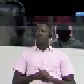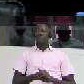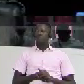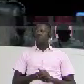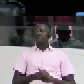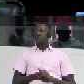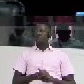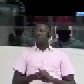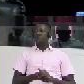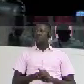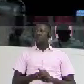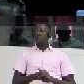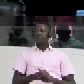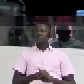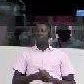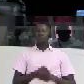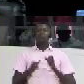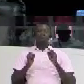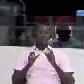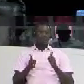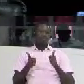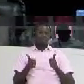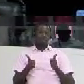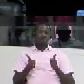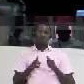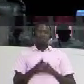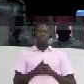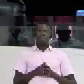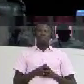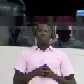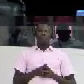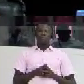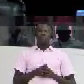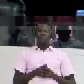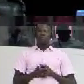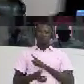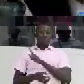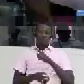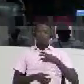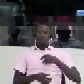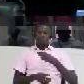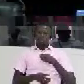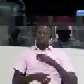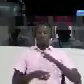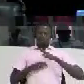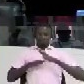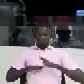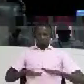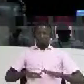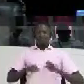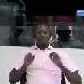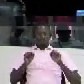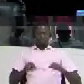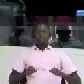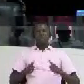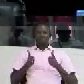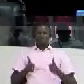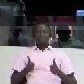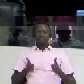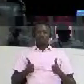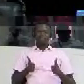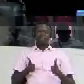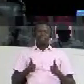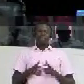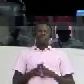commencé sa seede gi ke baax na It's good. We want you to be as comfortable as possible. dañ bëgg nga